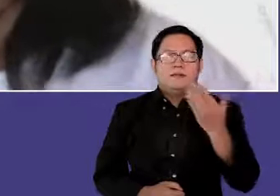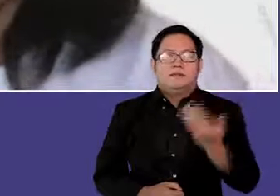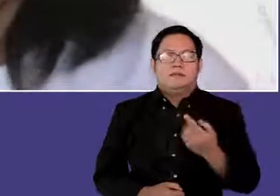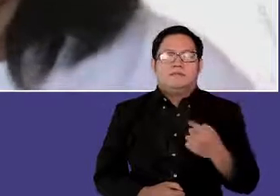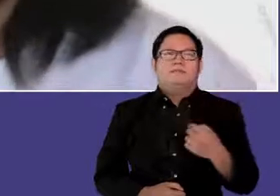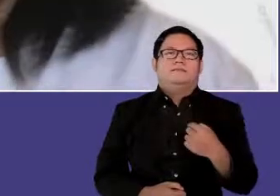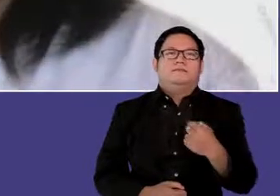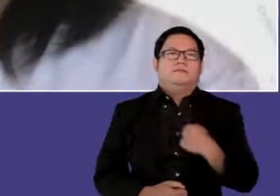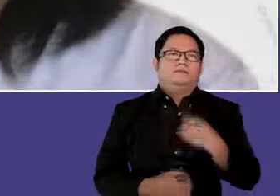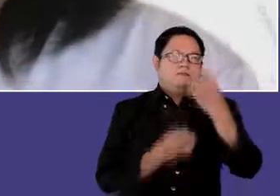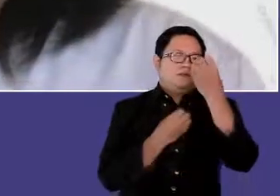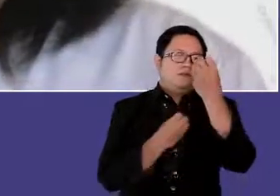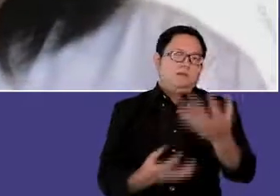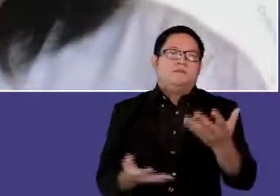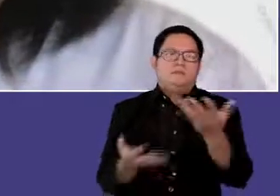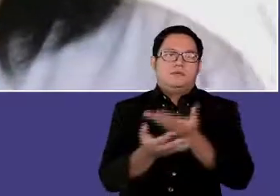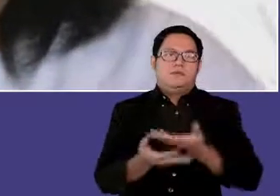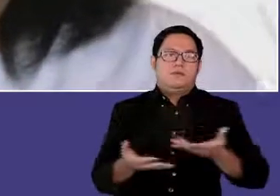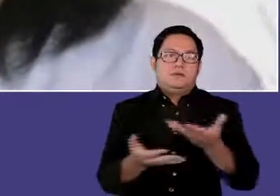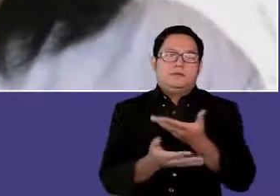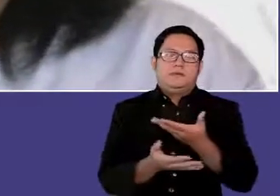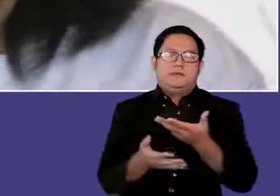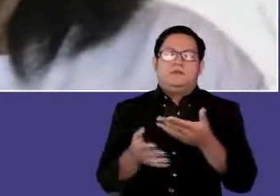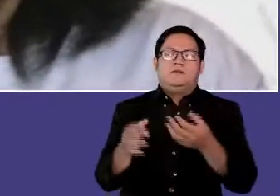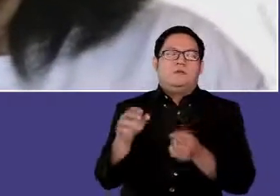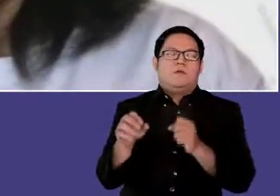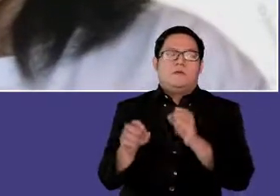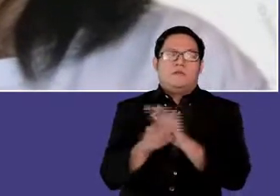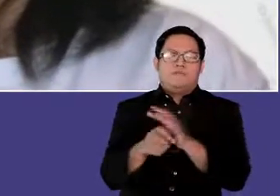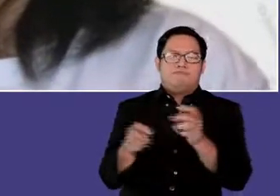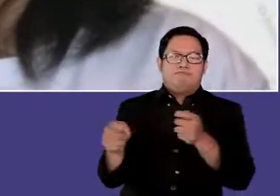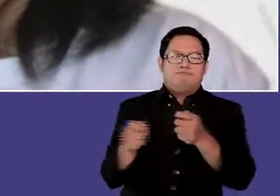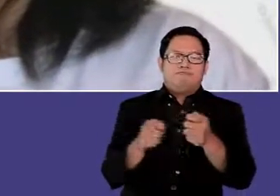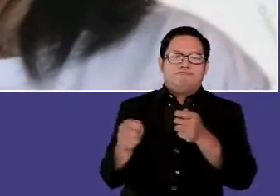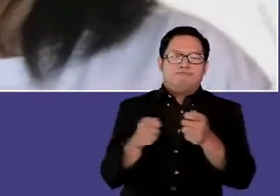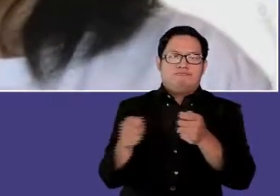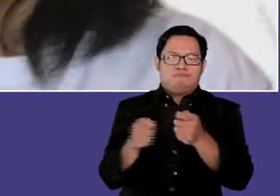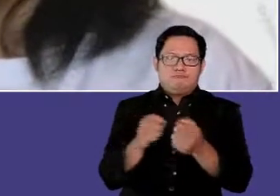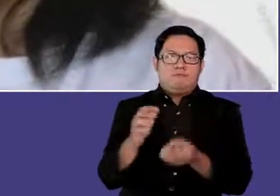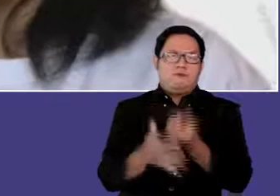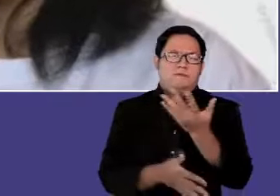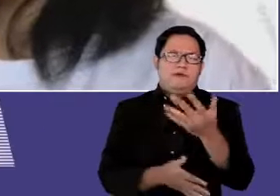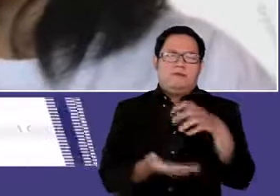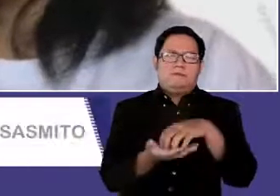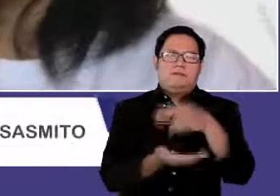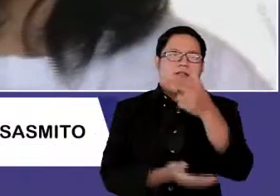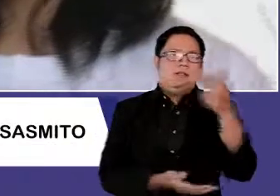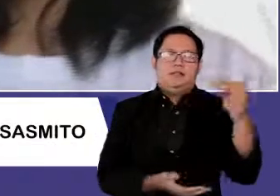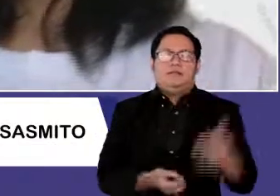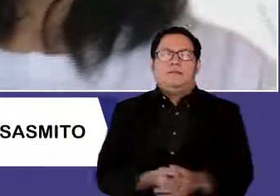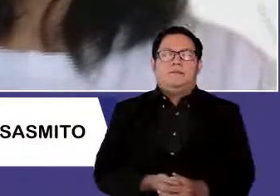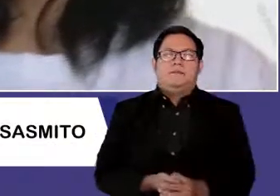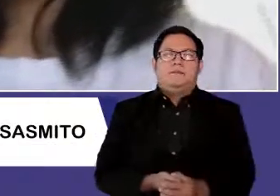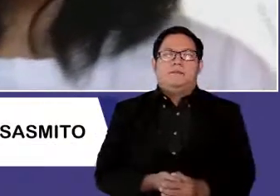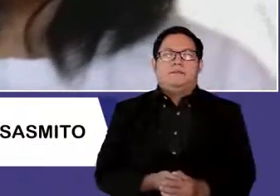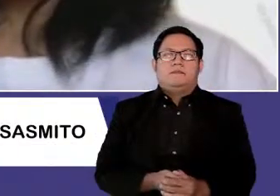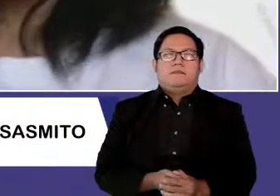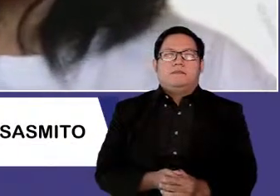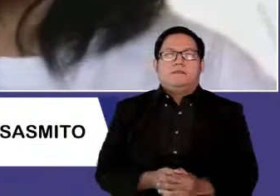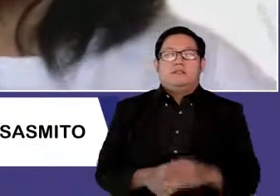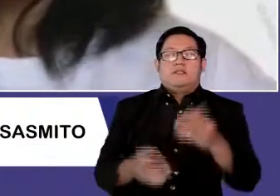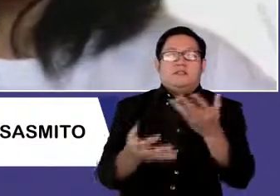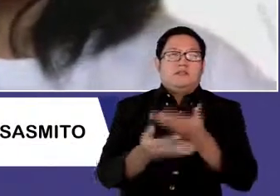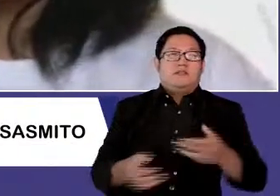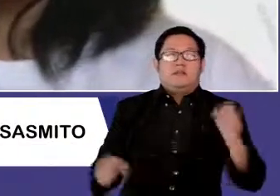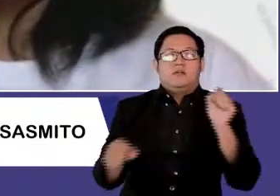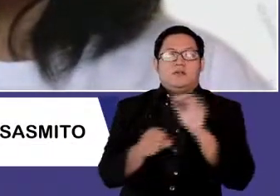on the recent COVID-19 management developments in Indonesia. And the COVID-19 situations in Indonesia